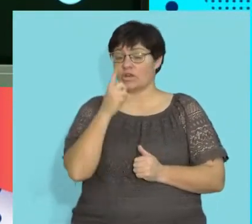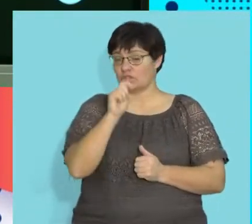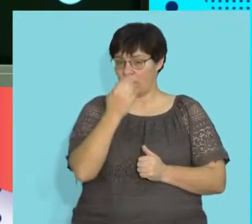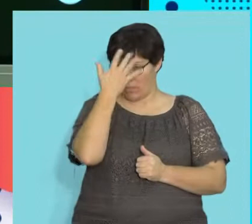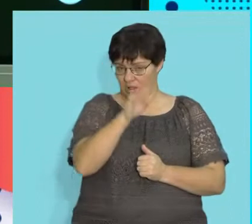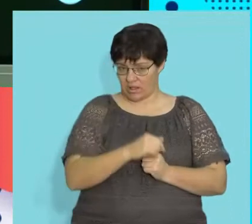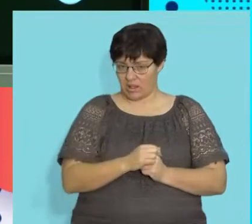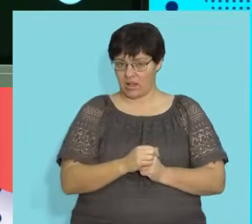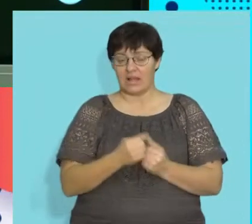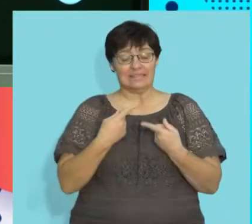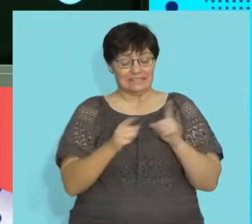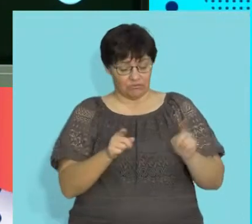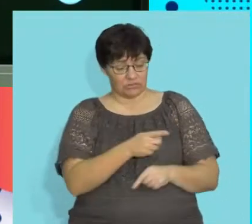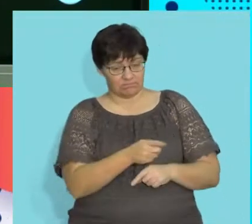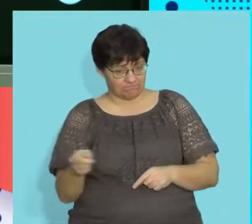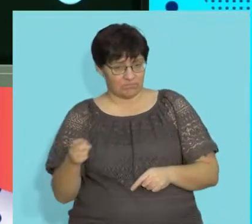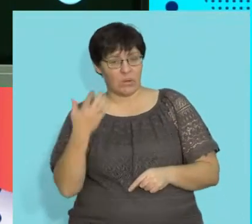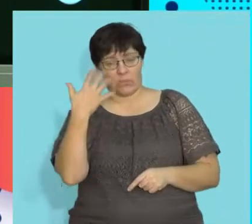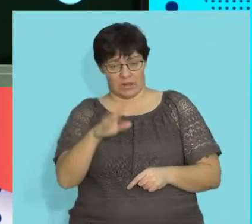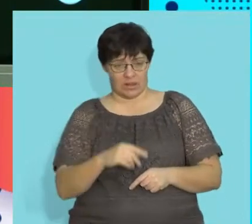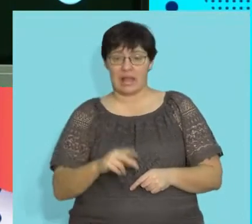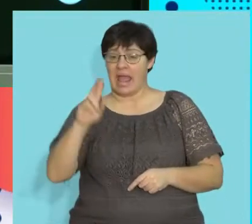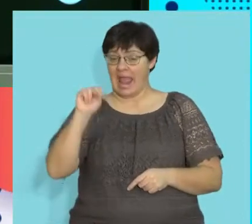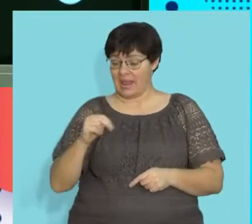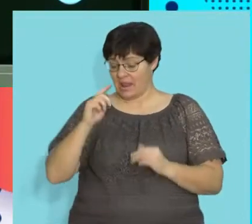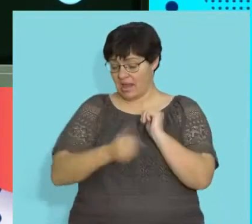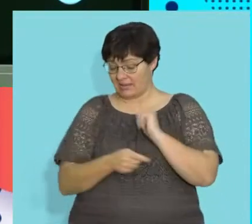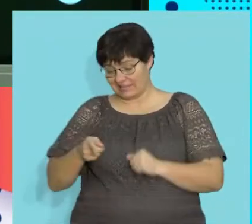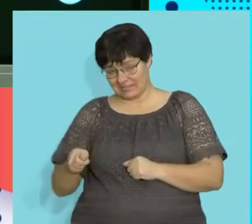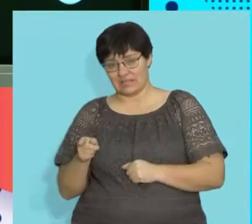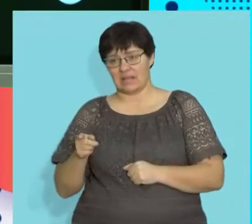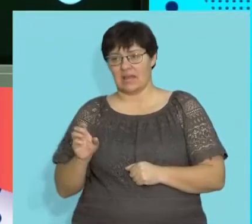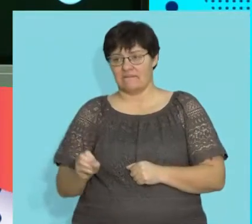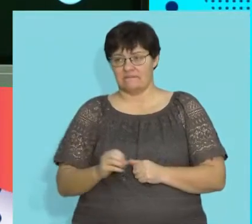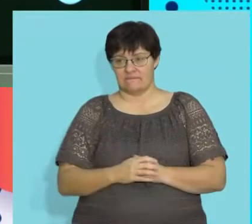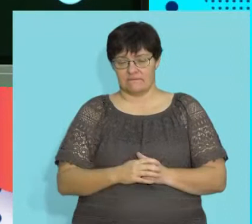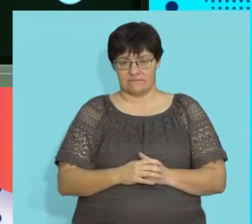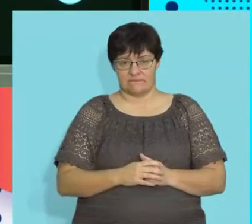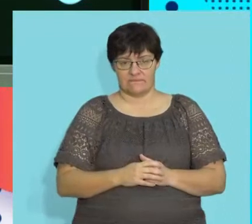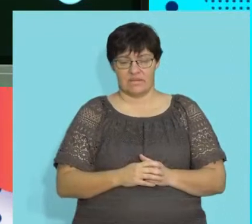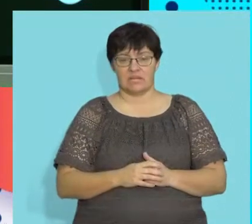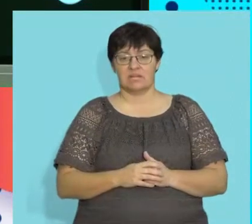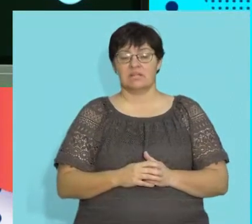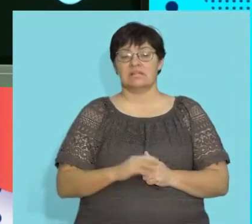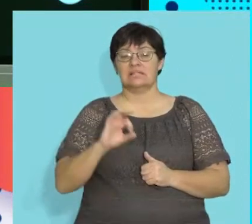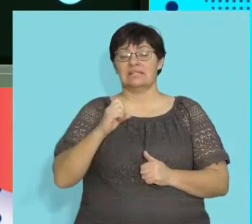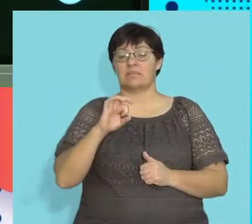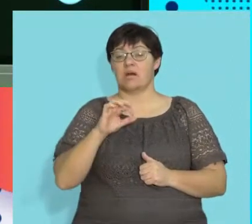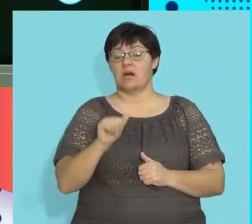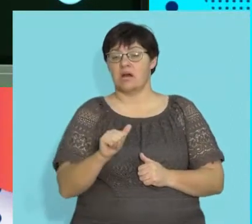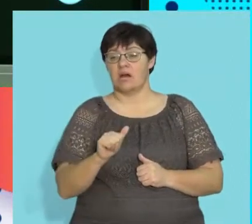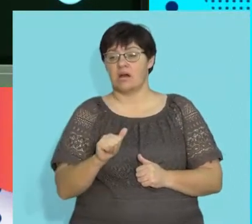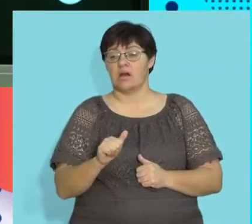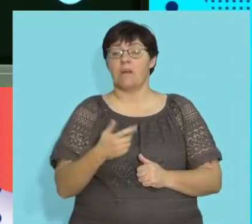is, I know what the common difference is, and I have the nth term. But for a sigma sum, I still need to